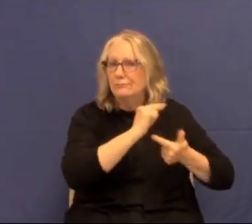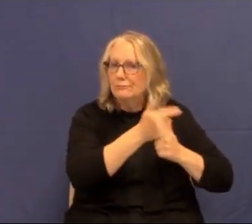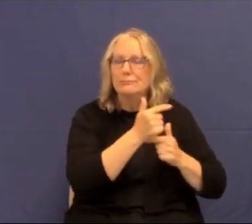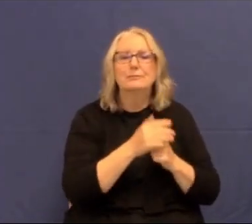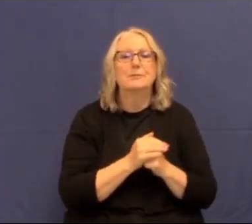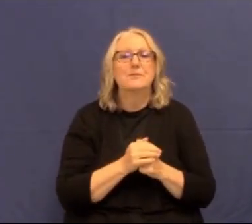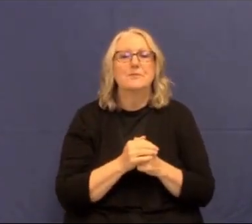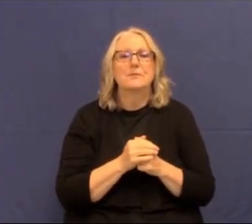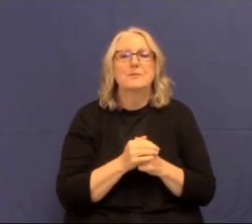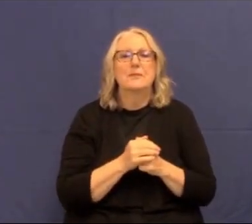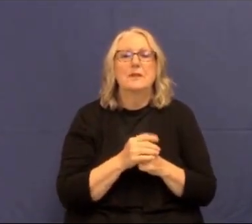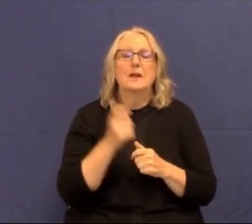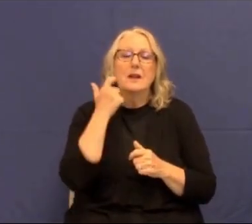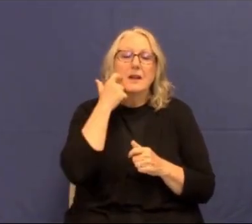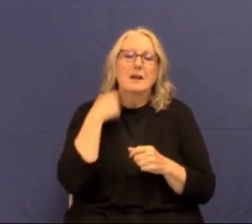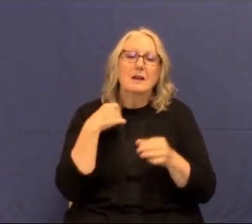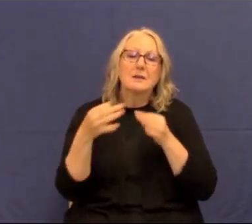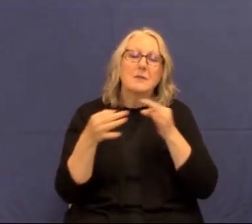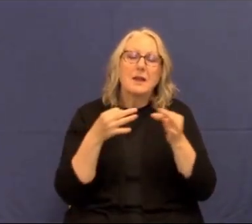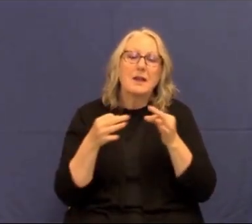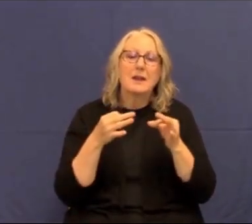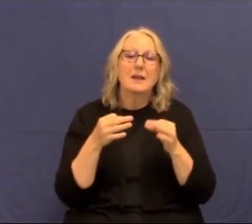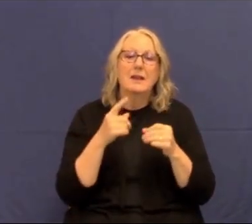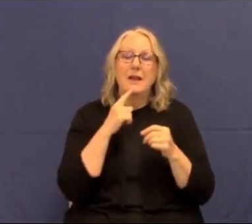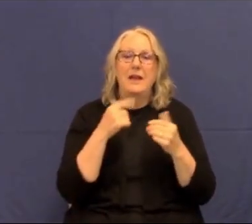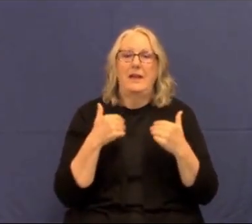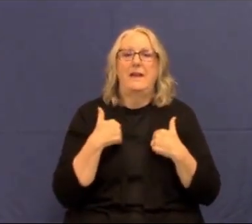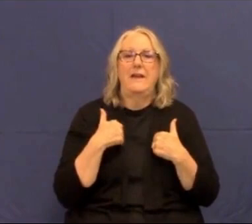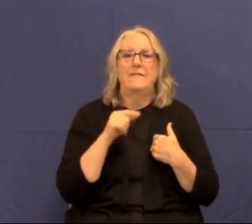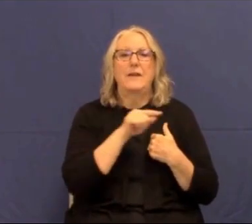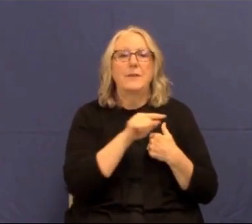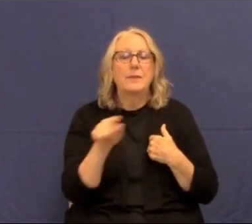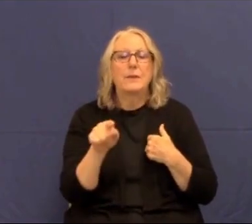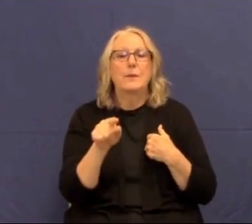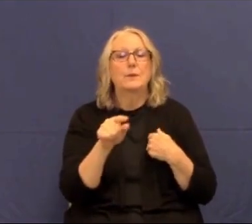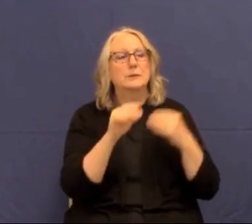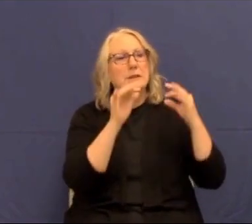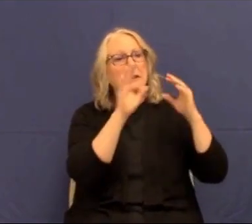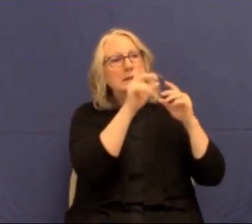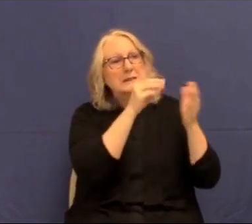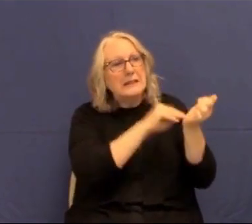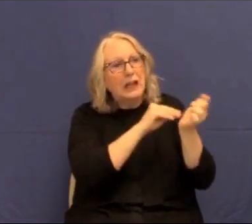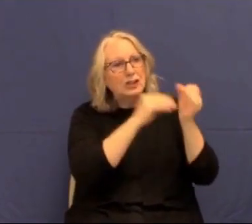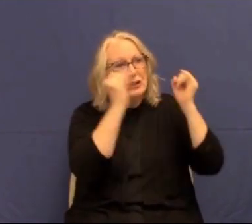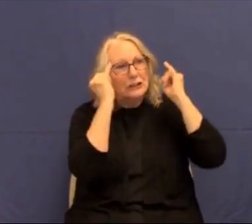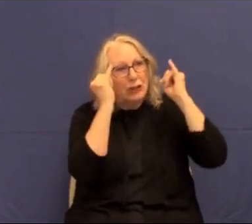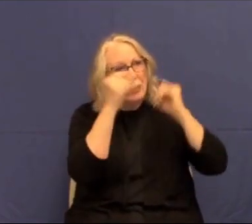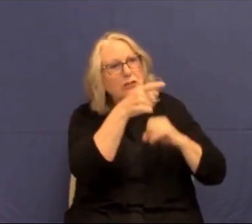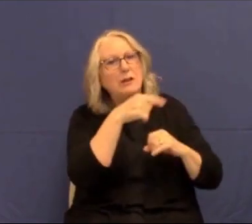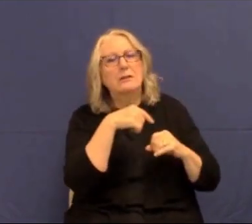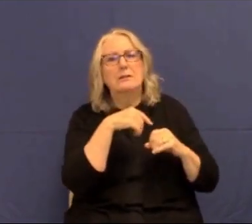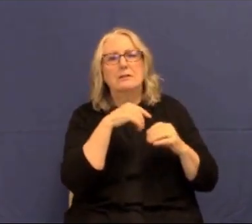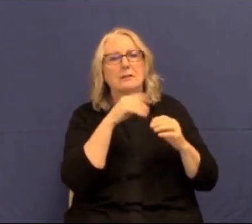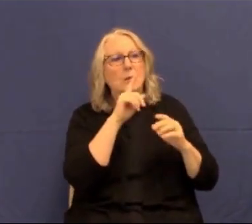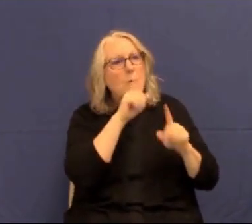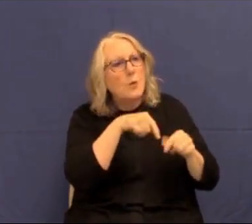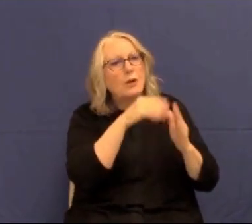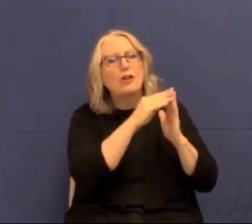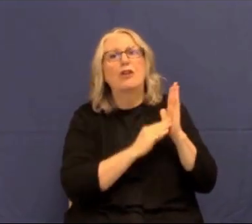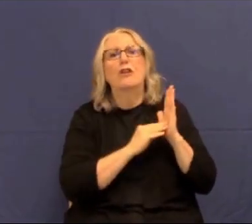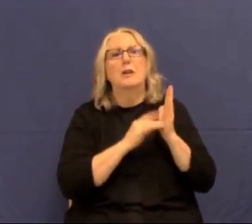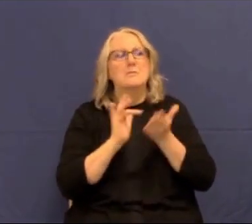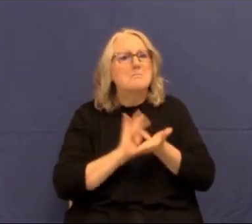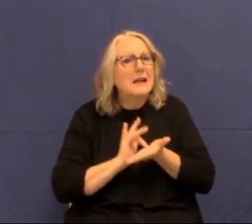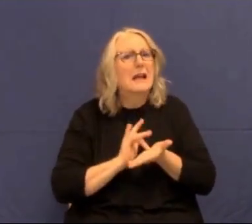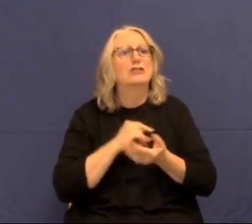text and like I explained back before, having those orders and when it comes